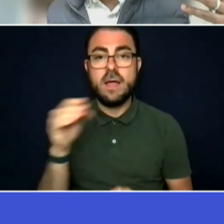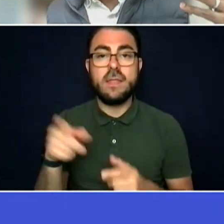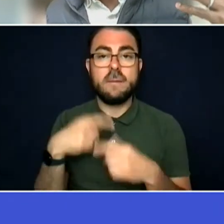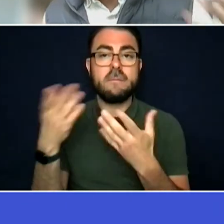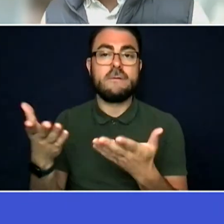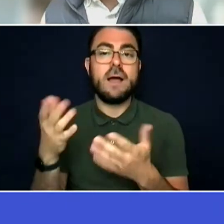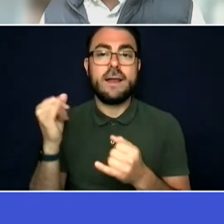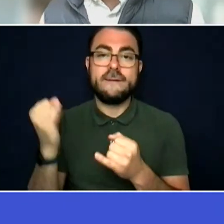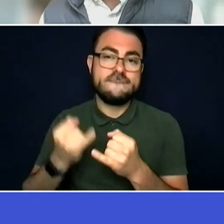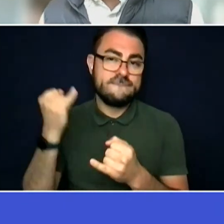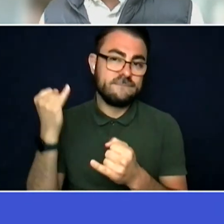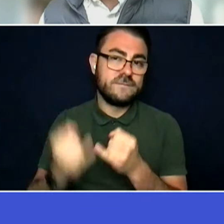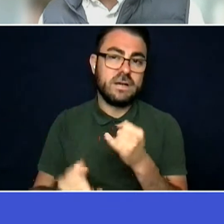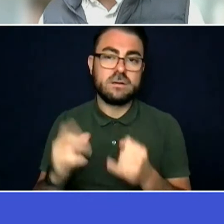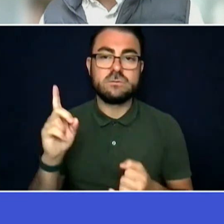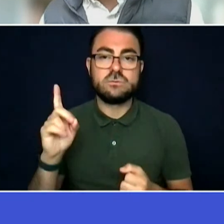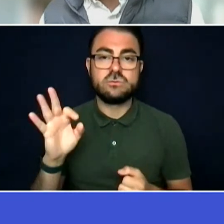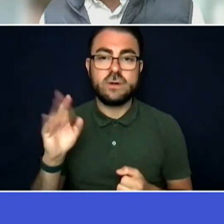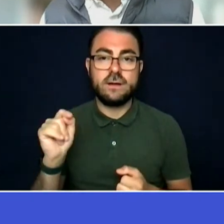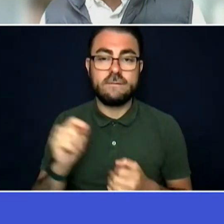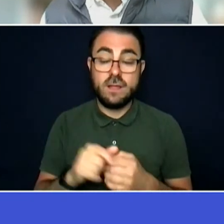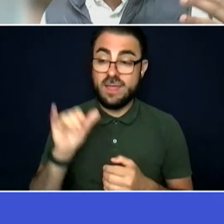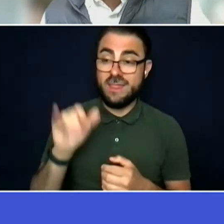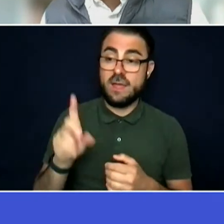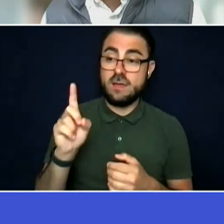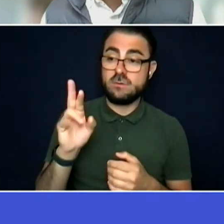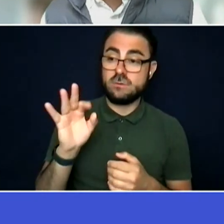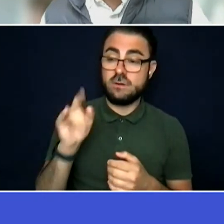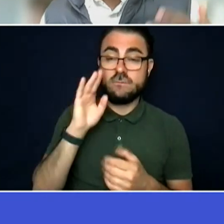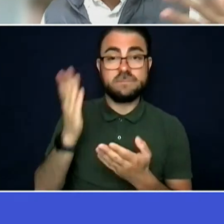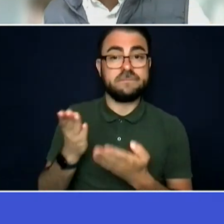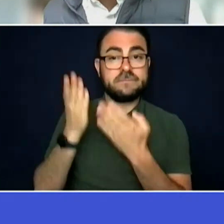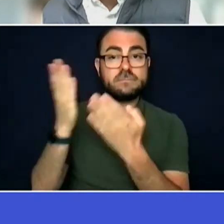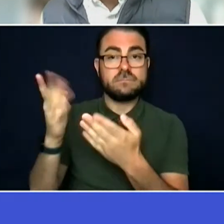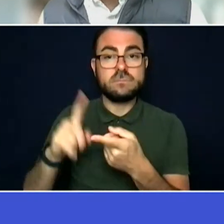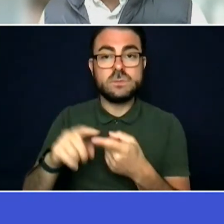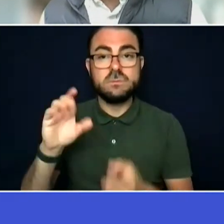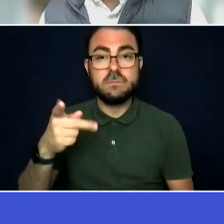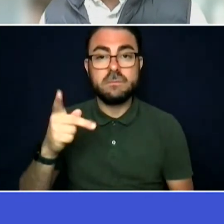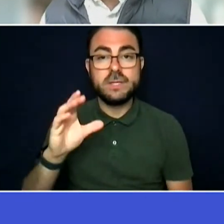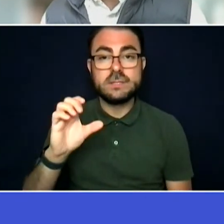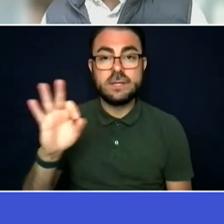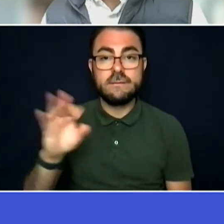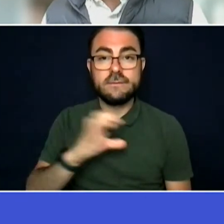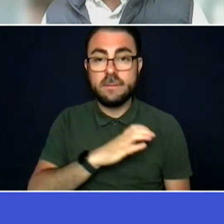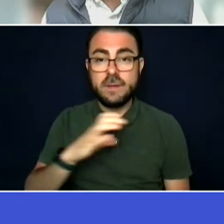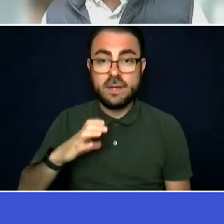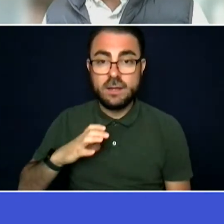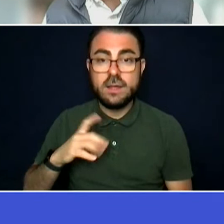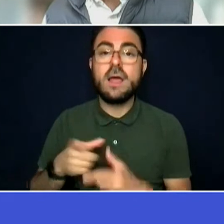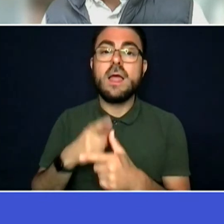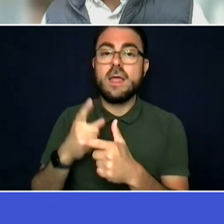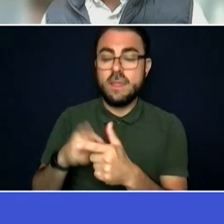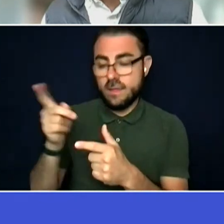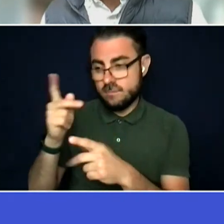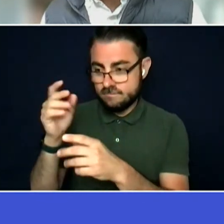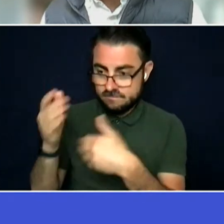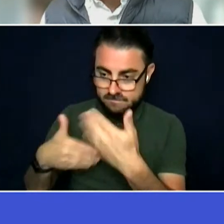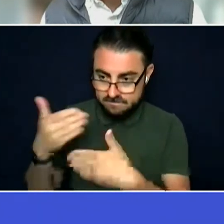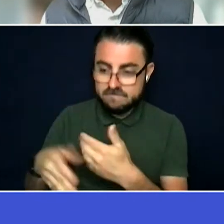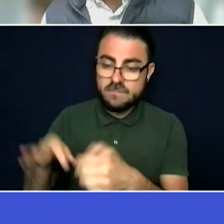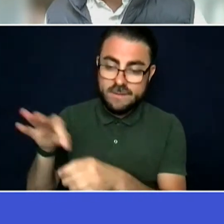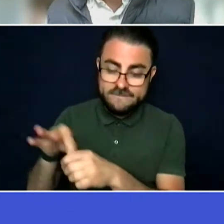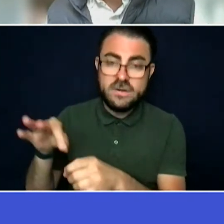be proposed to the PCEF committee, and they will deliberate on it and then make a recommendation to City Council